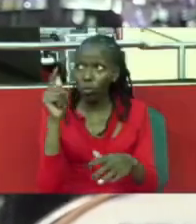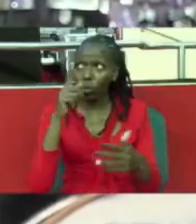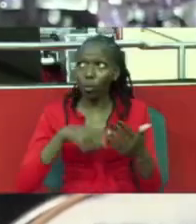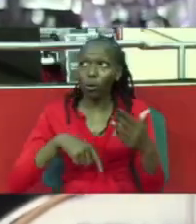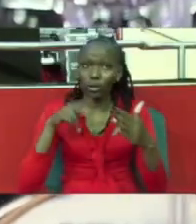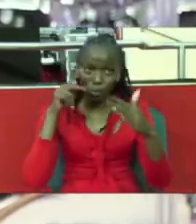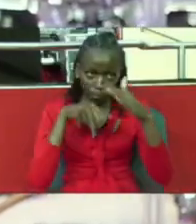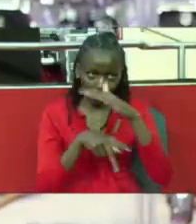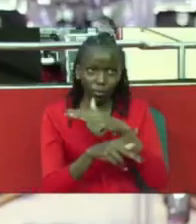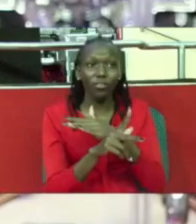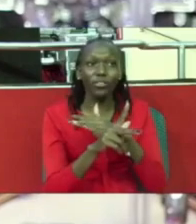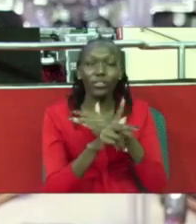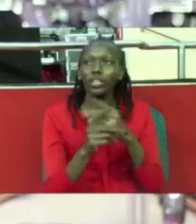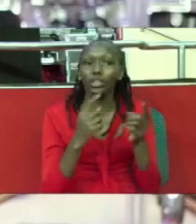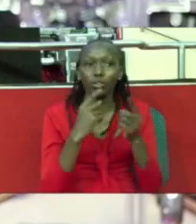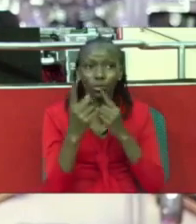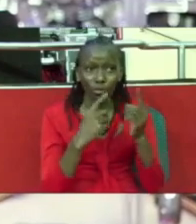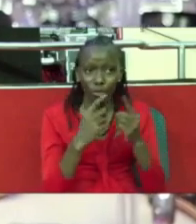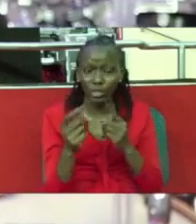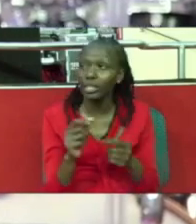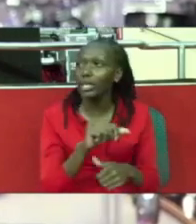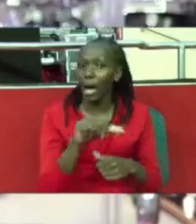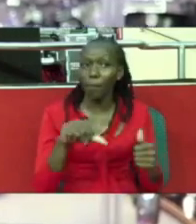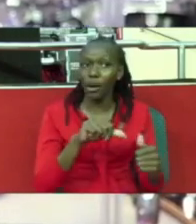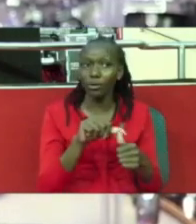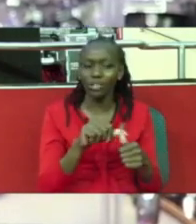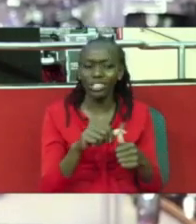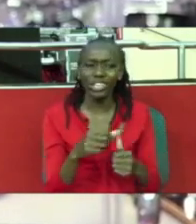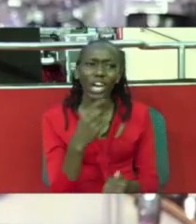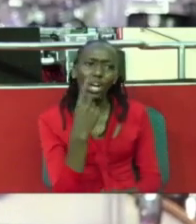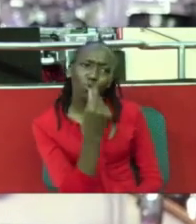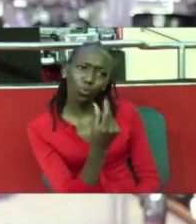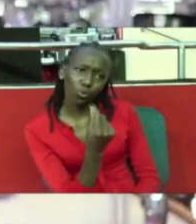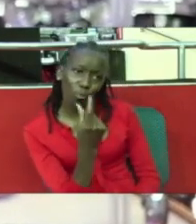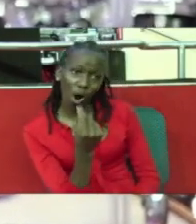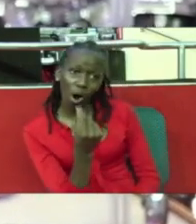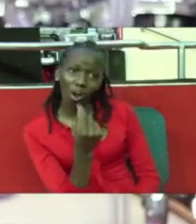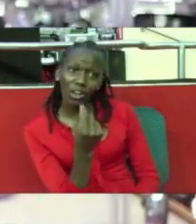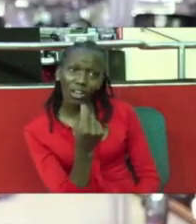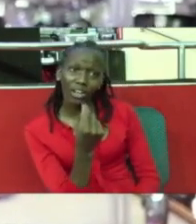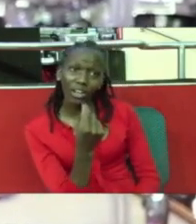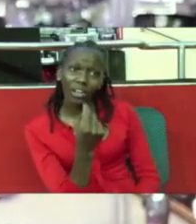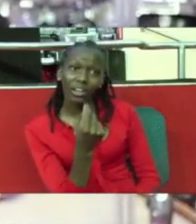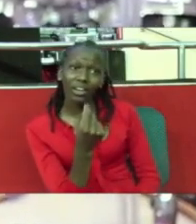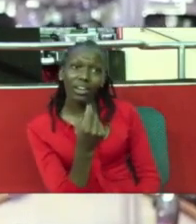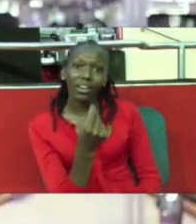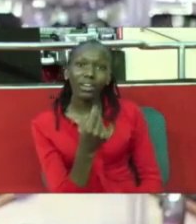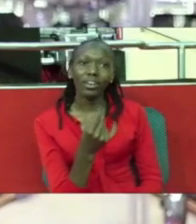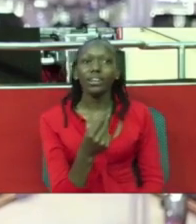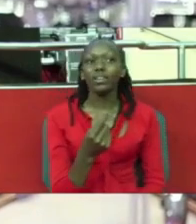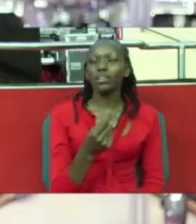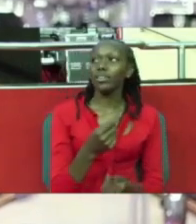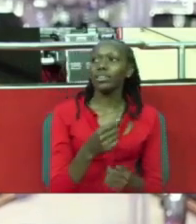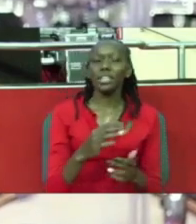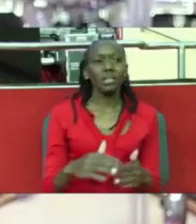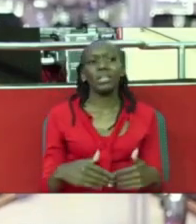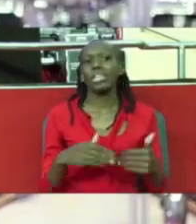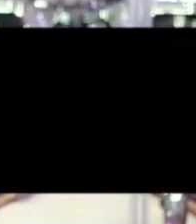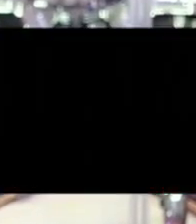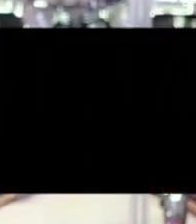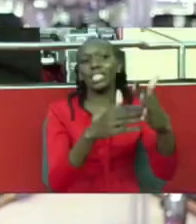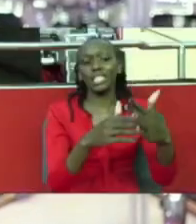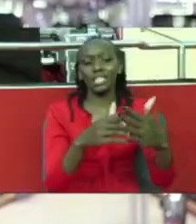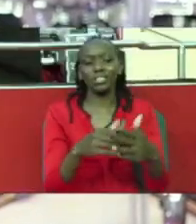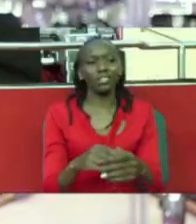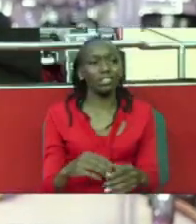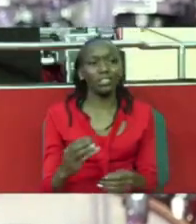wetu tungetazama maneno ya nabii. Aha, ni kidogo sana. Too little. Kidogo sana. Cannot mount to anything. Haiwezi